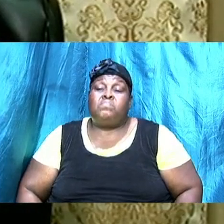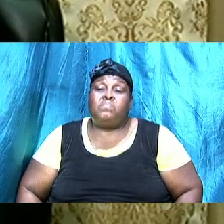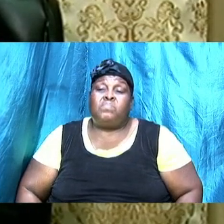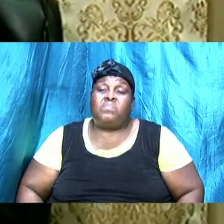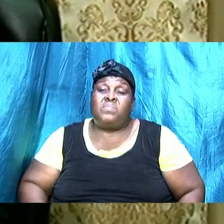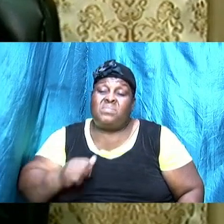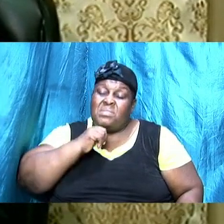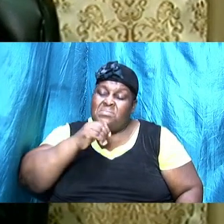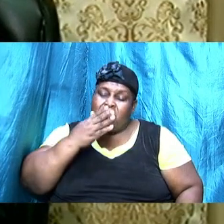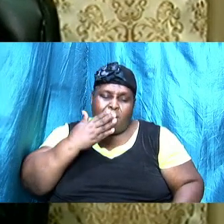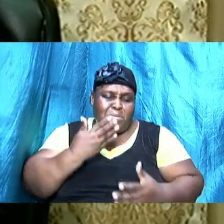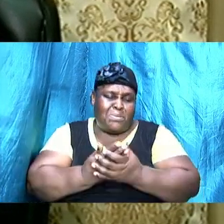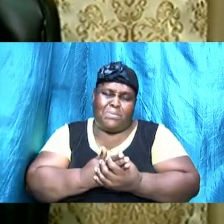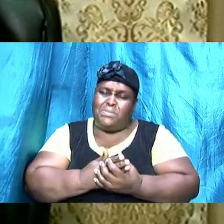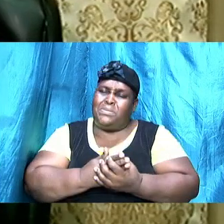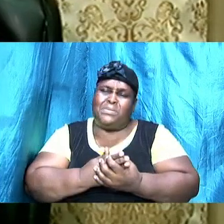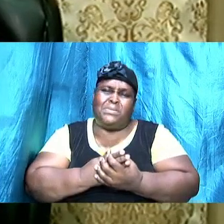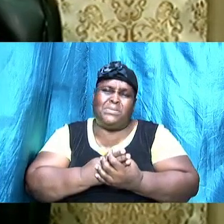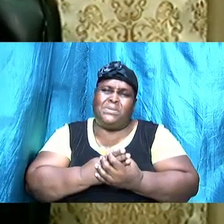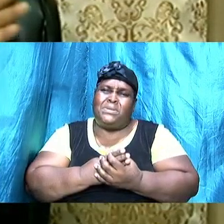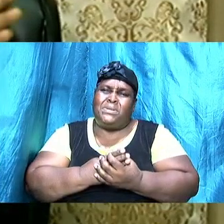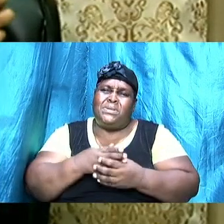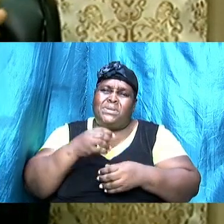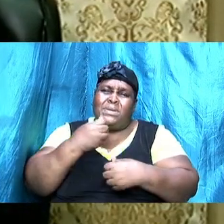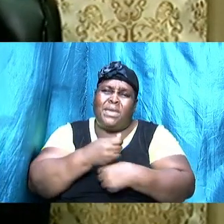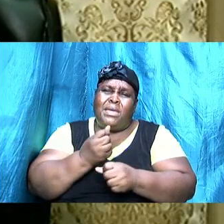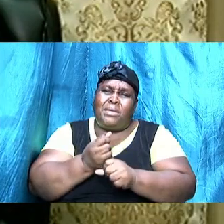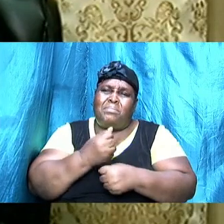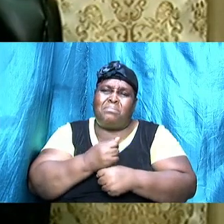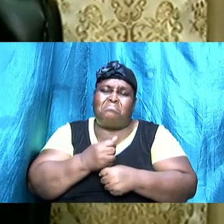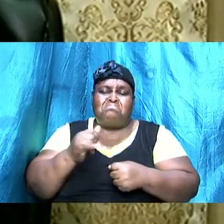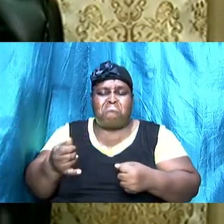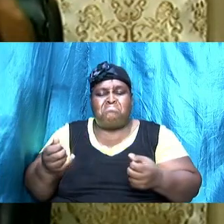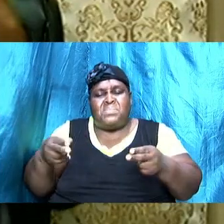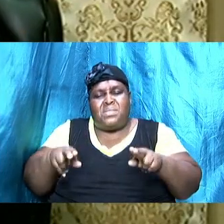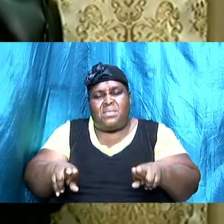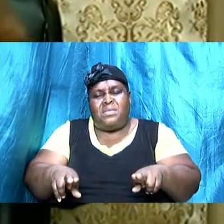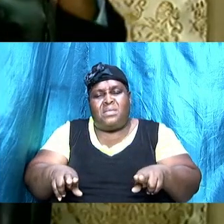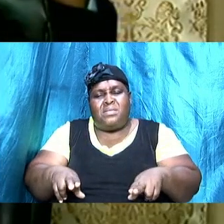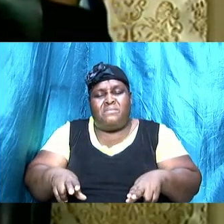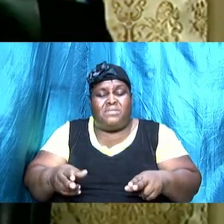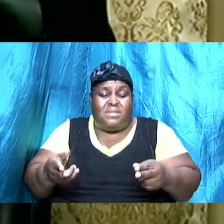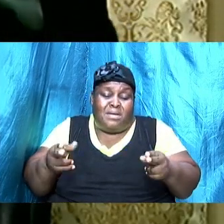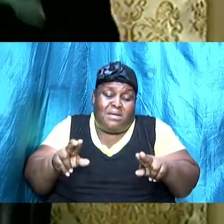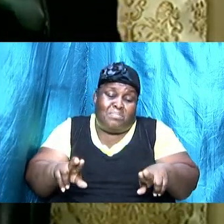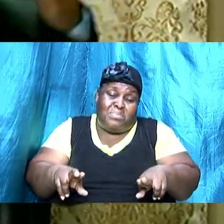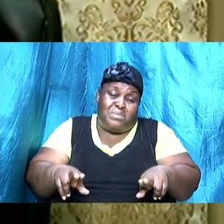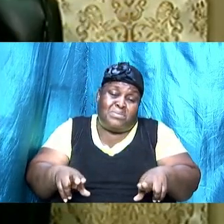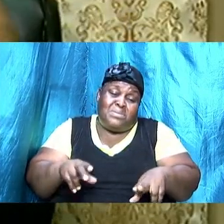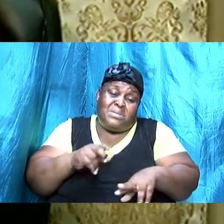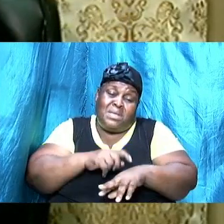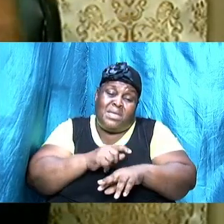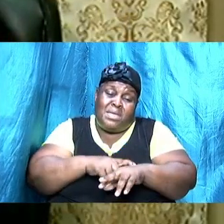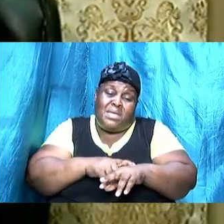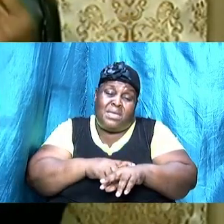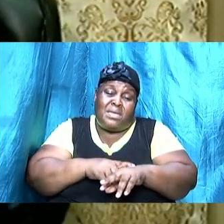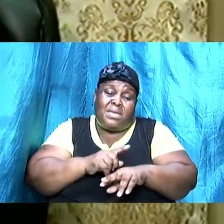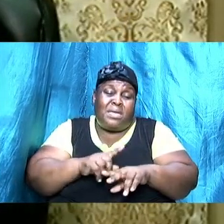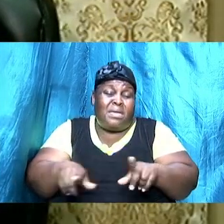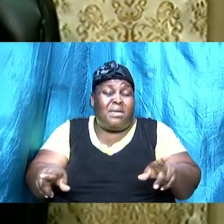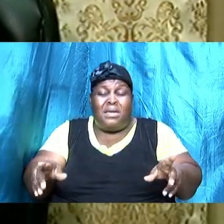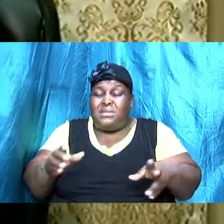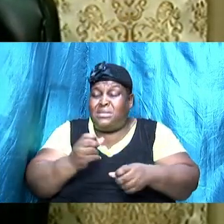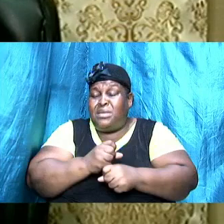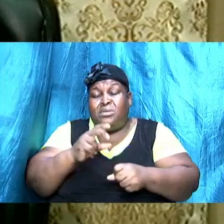not a good thing. It can cause that to happen. And if it is happening to the point where it can't be borne anymore,